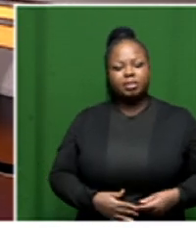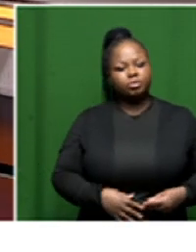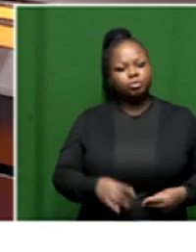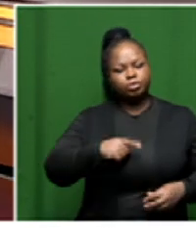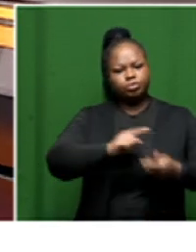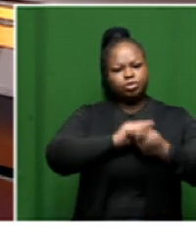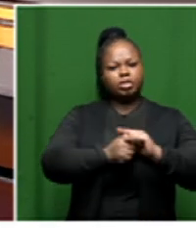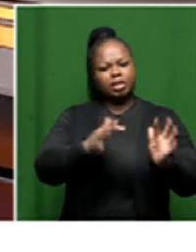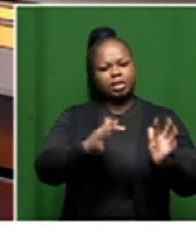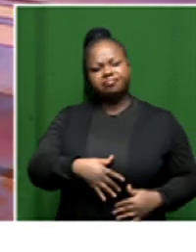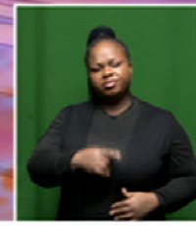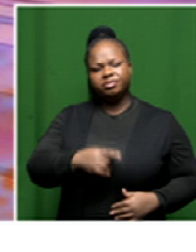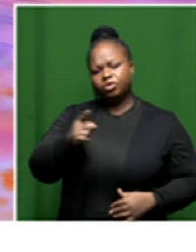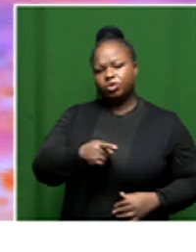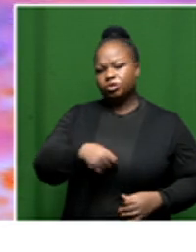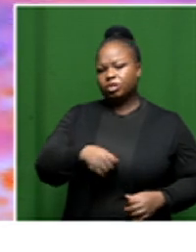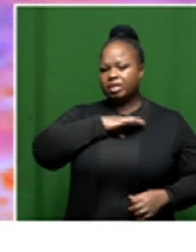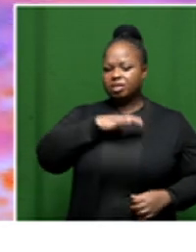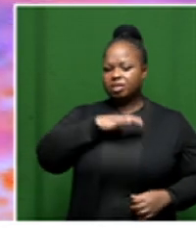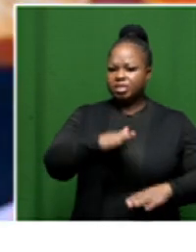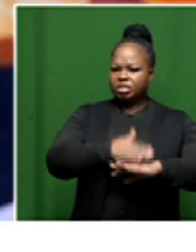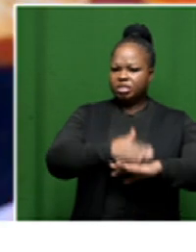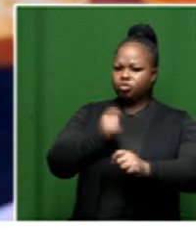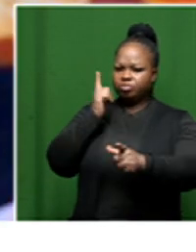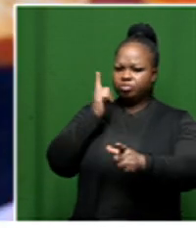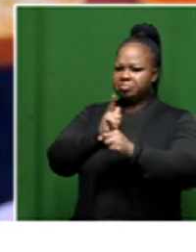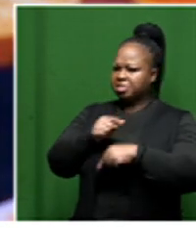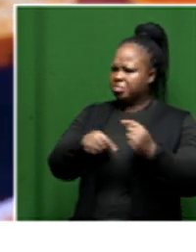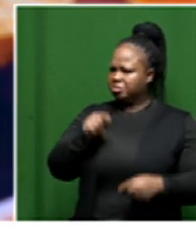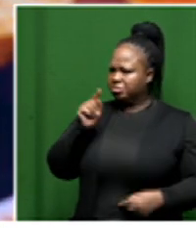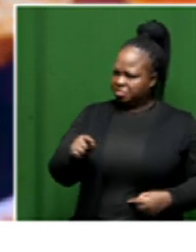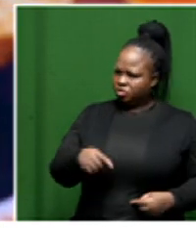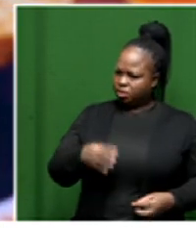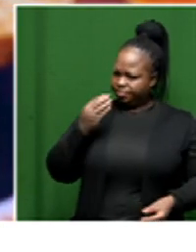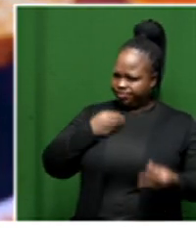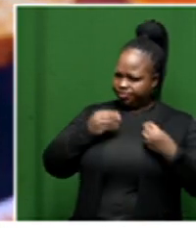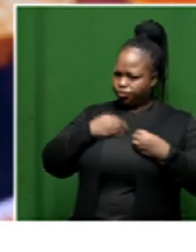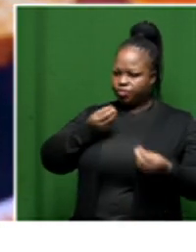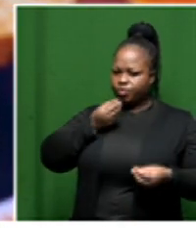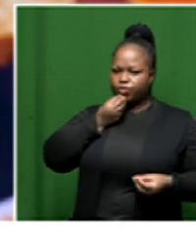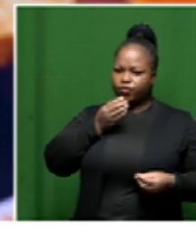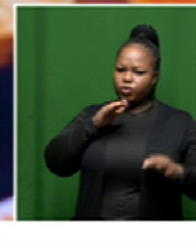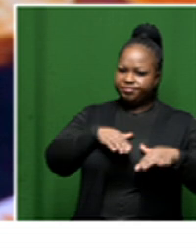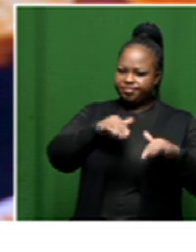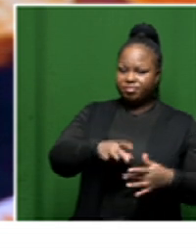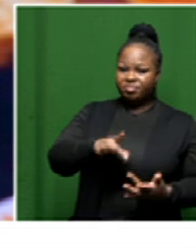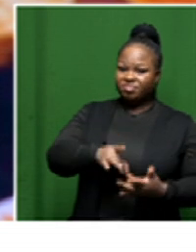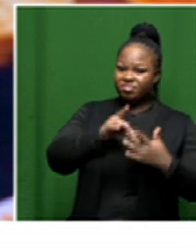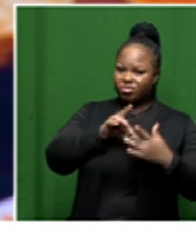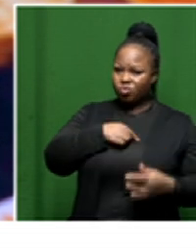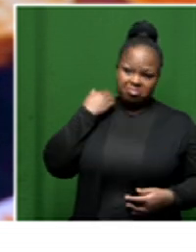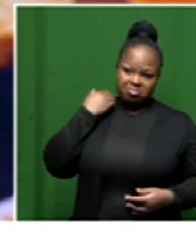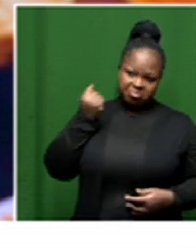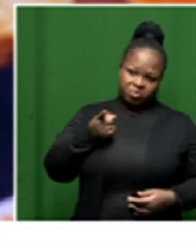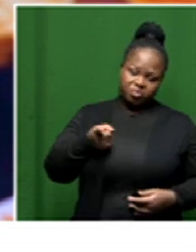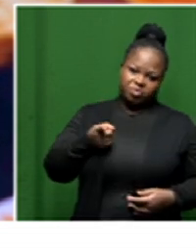do you convince customers, especially in the township setting, about indulging in seafood, more especially because considering the high